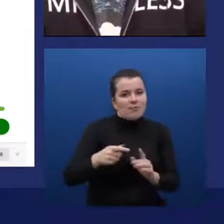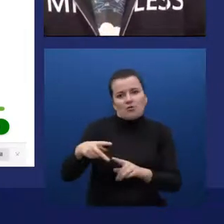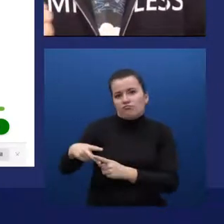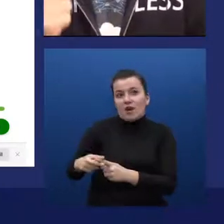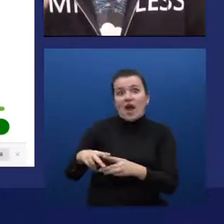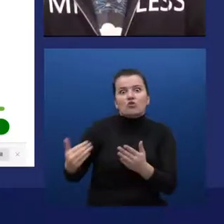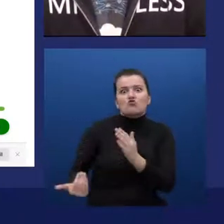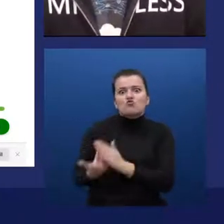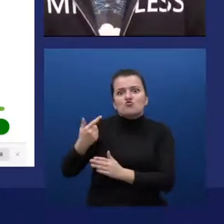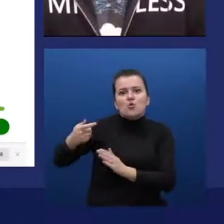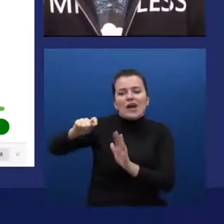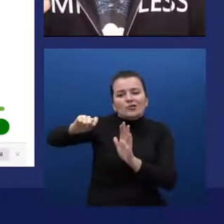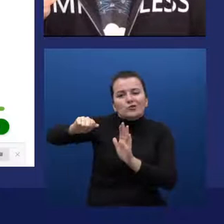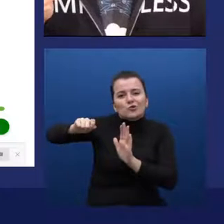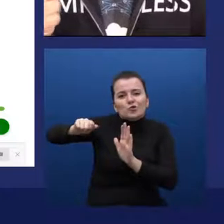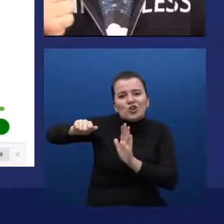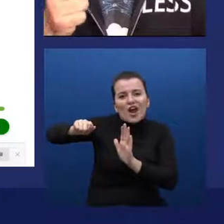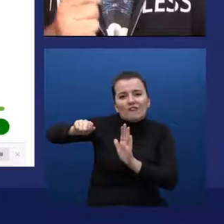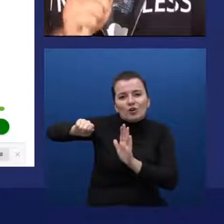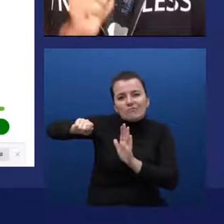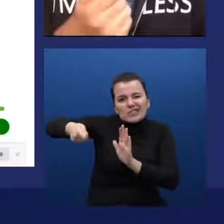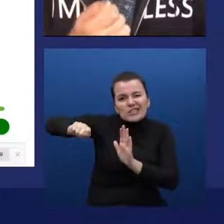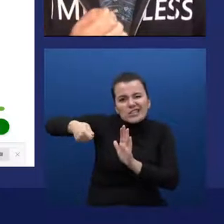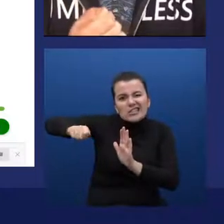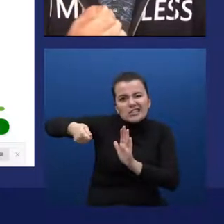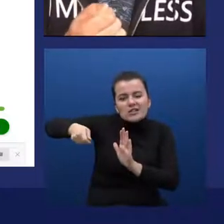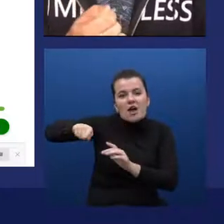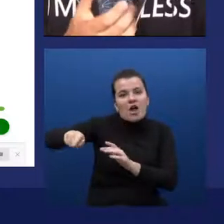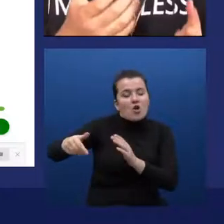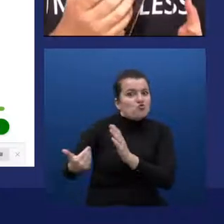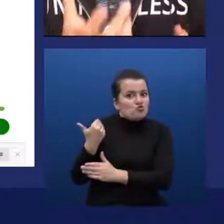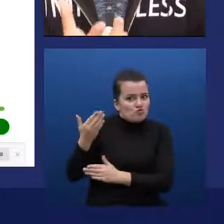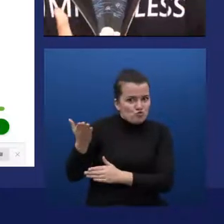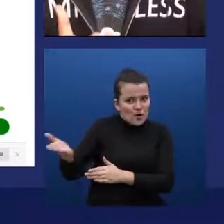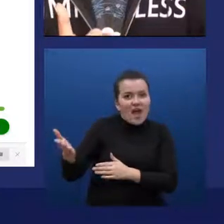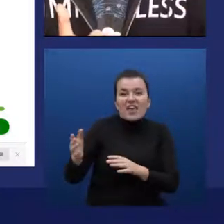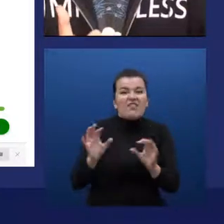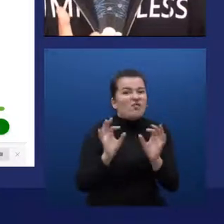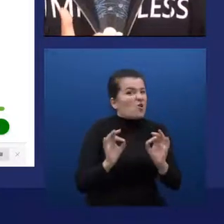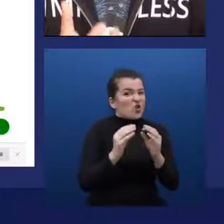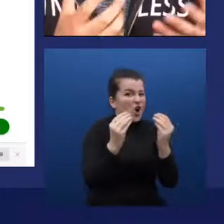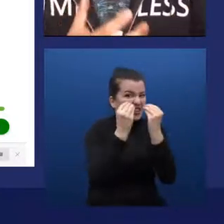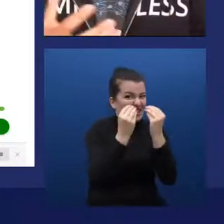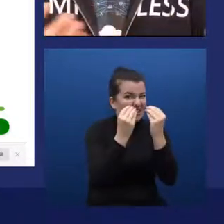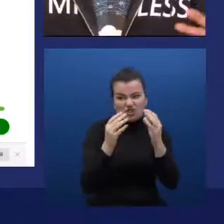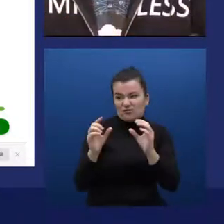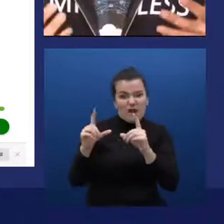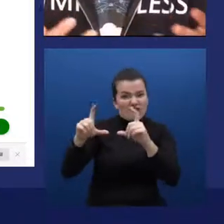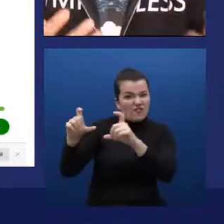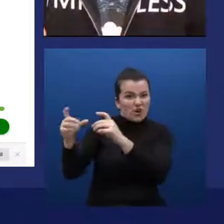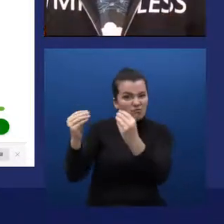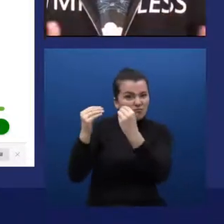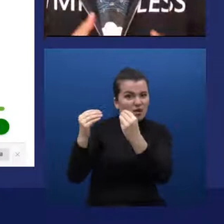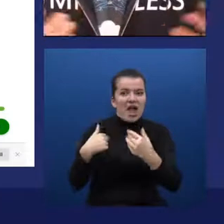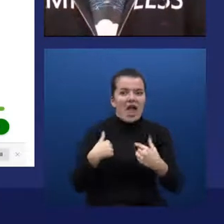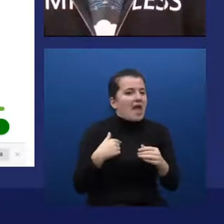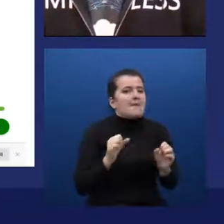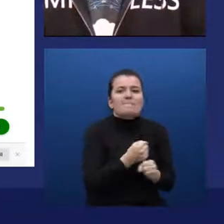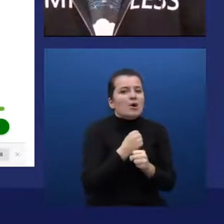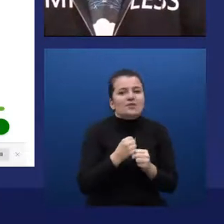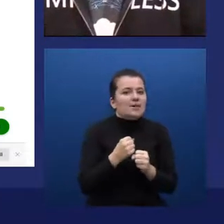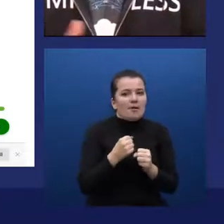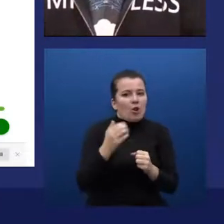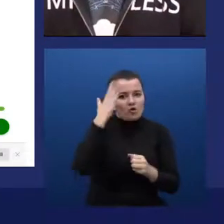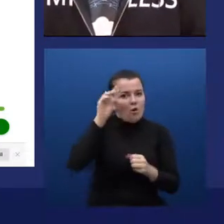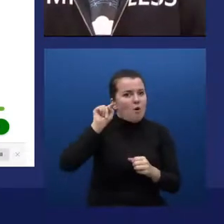and I haven't taught the custom vision model what a screwdriver is, it's not going to be able to identify it. We're only teaching it what we're teaching it, and that's what it's